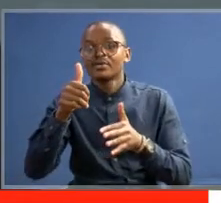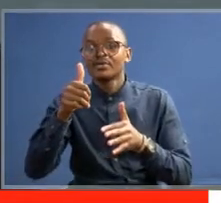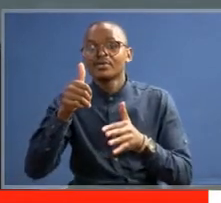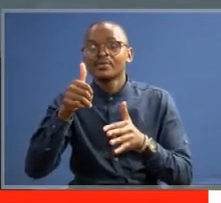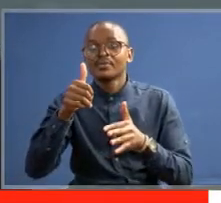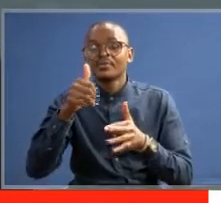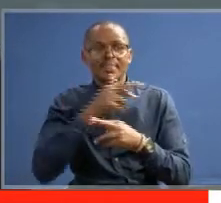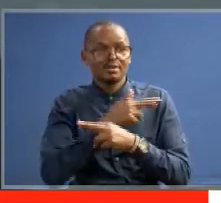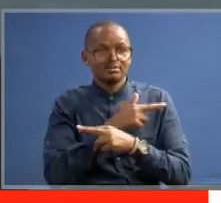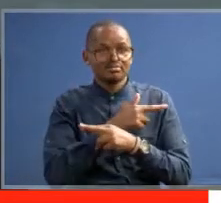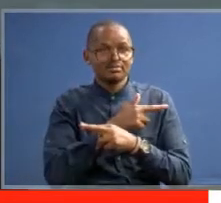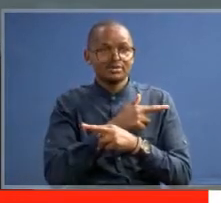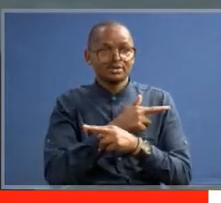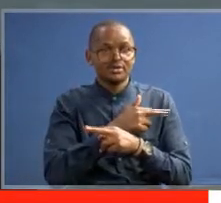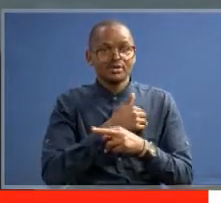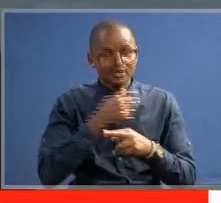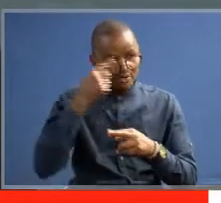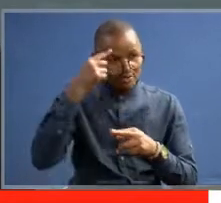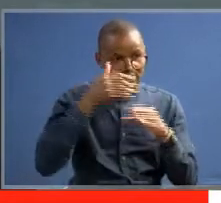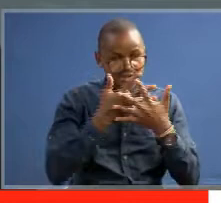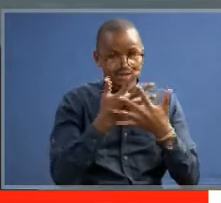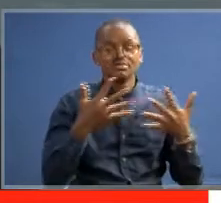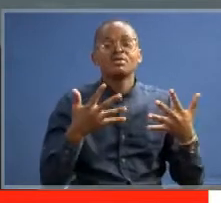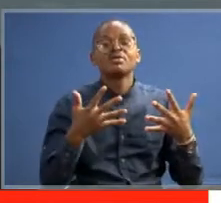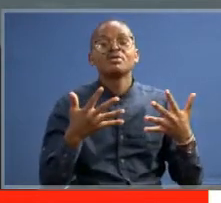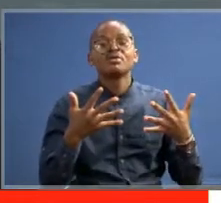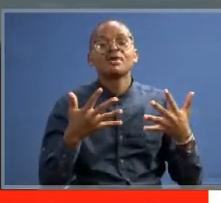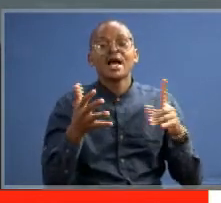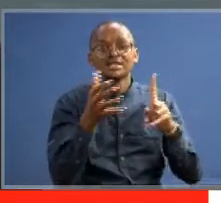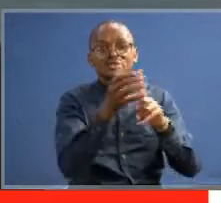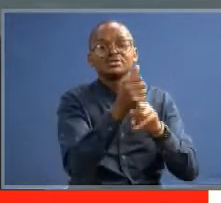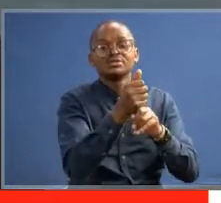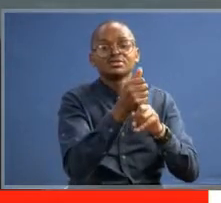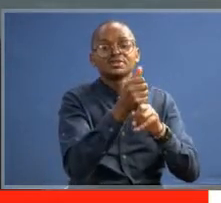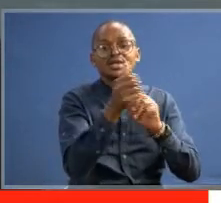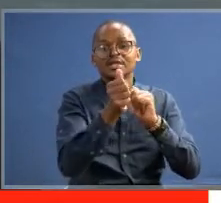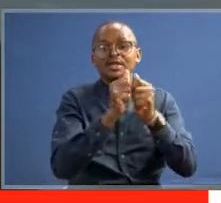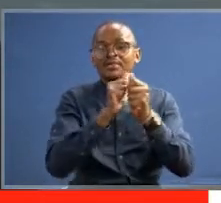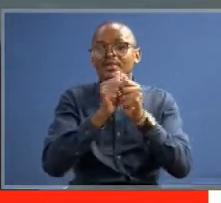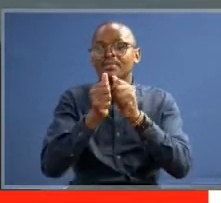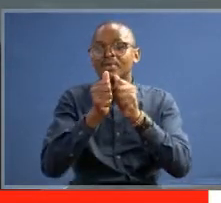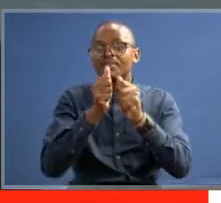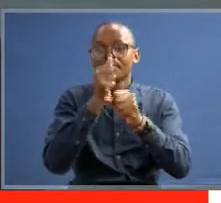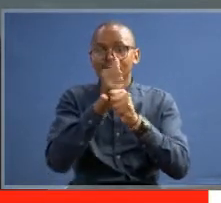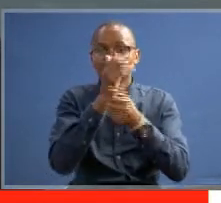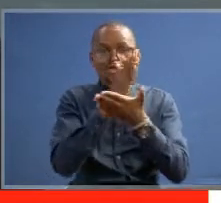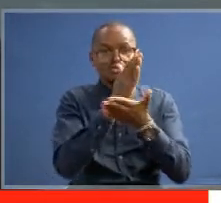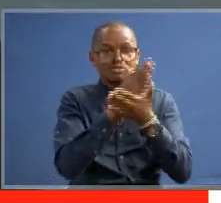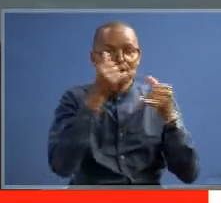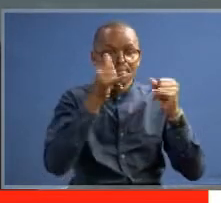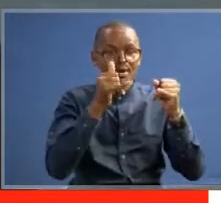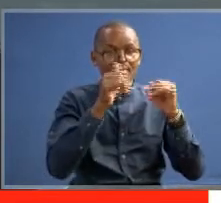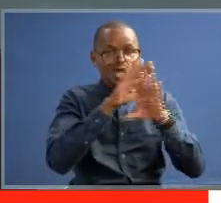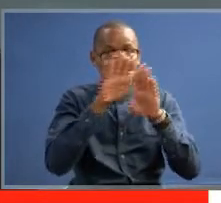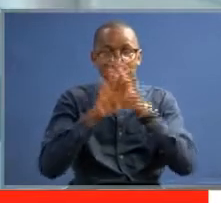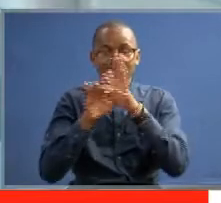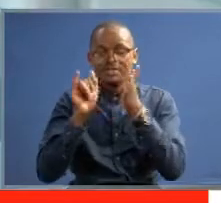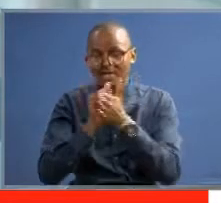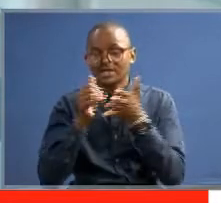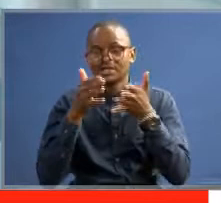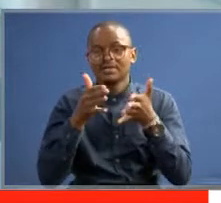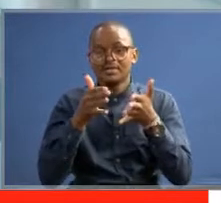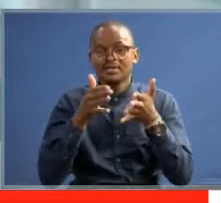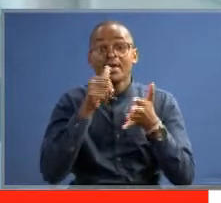how the private sector plays a pivotal role in terms of achieving the Sports Act and making sure that we implement everything to the letter.